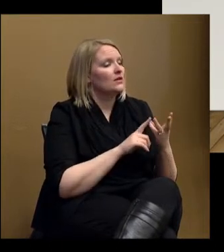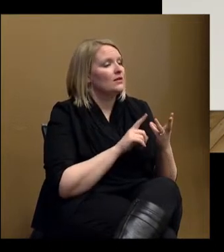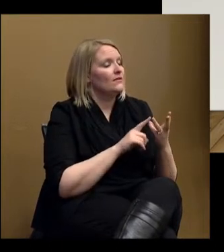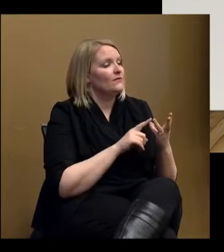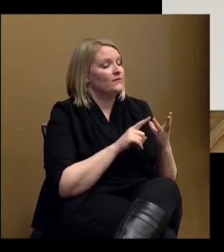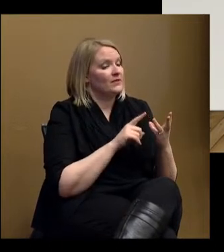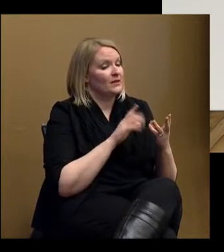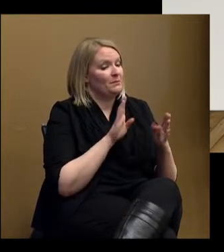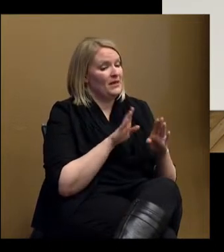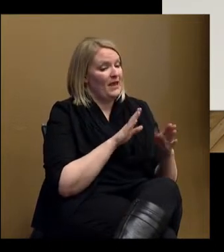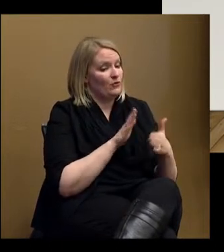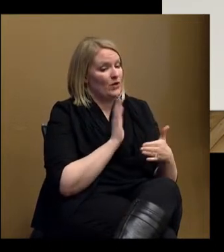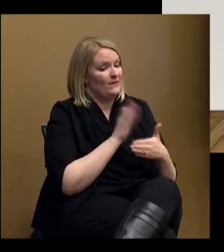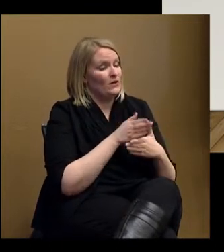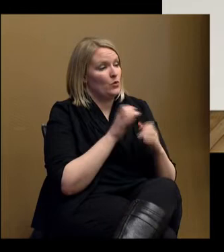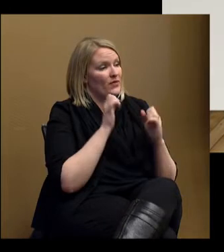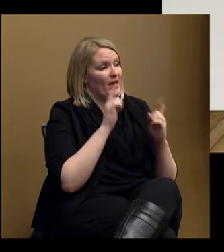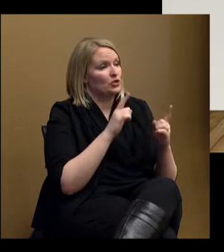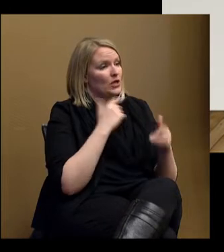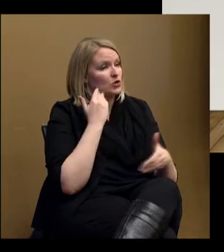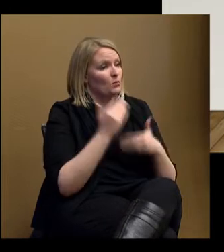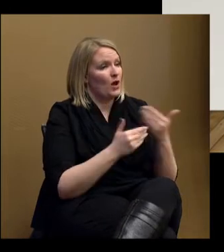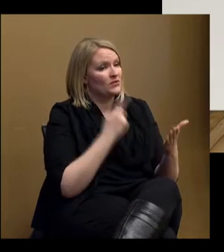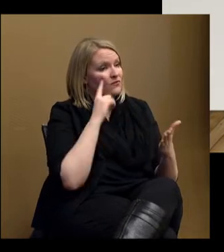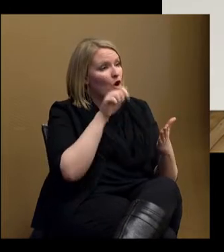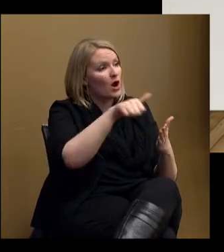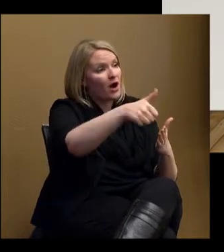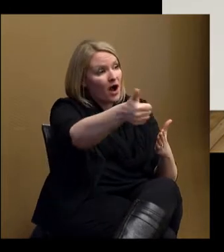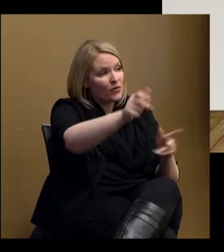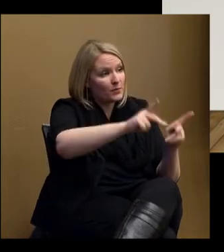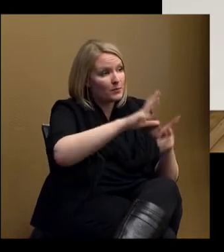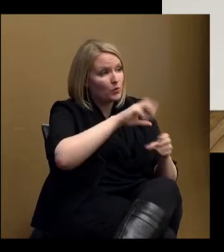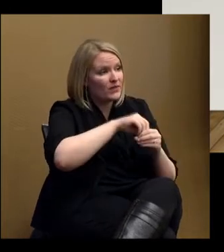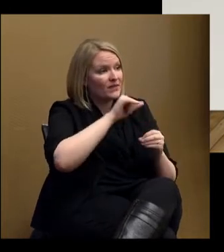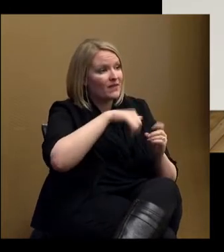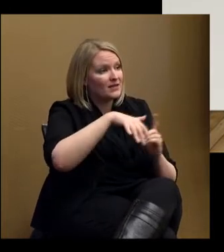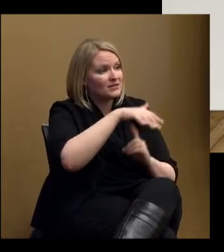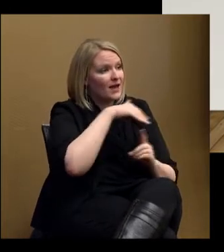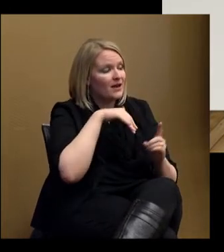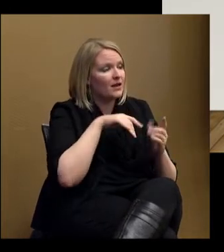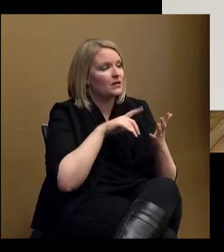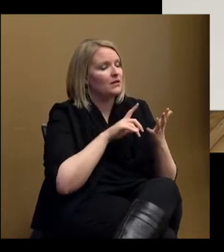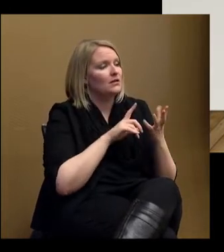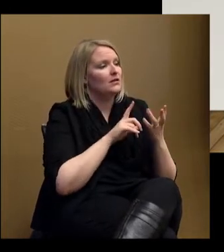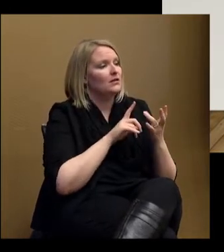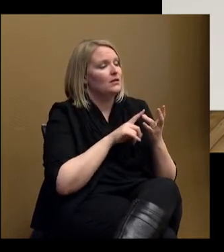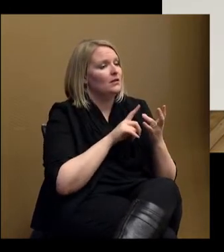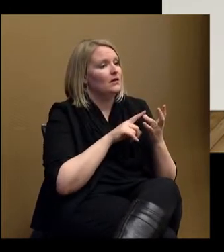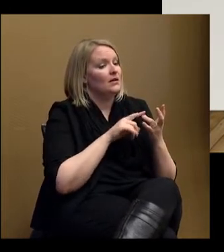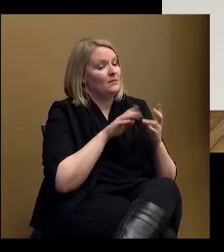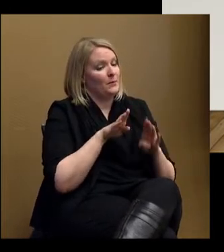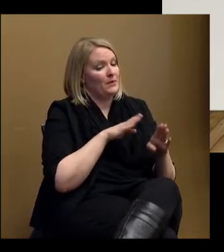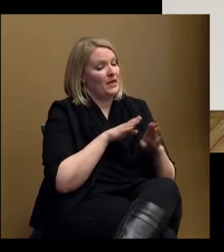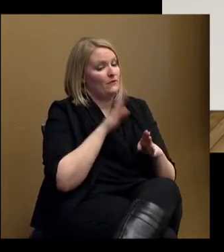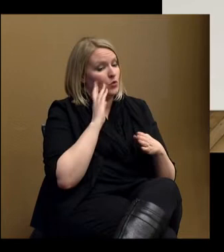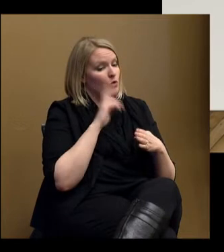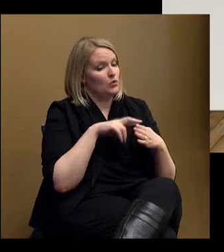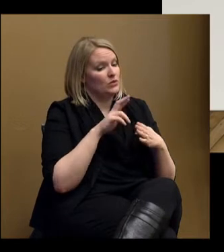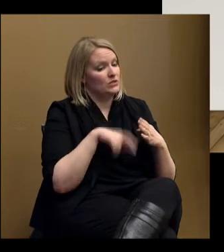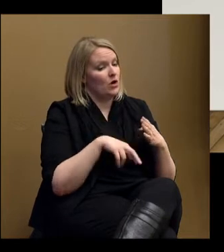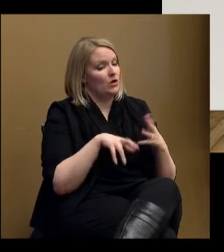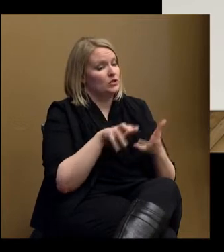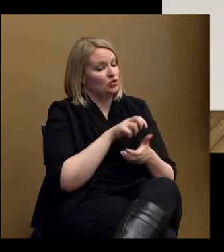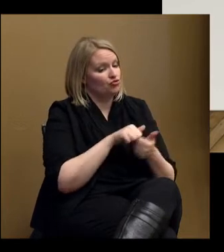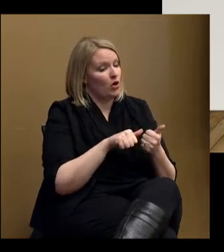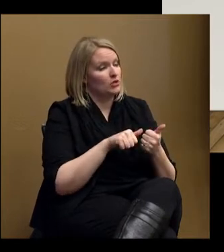behavior interfere with the educational progress of others in the setting? Does the behavior result in destruction or damage